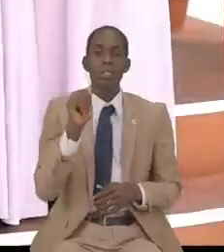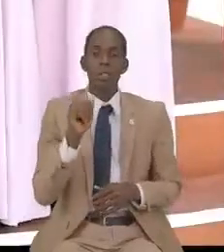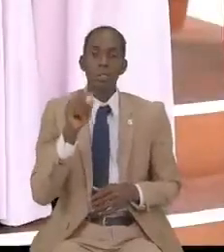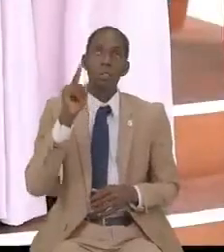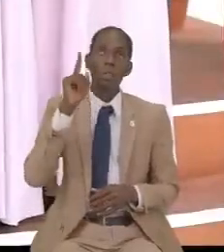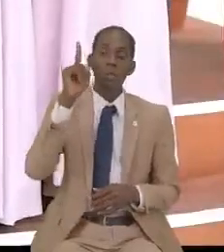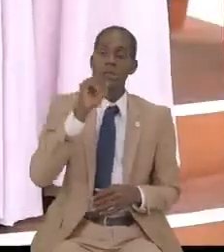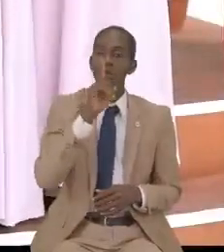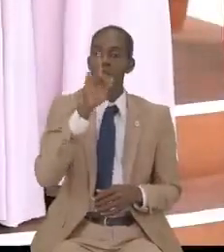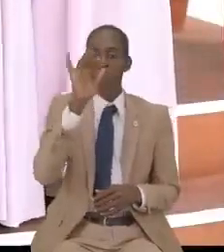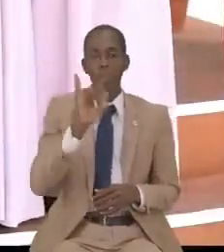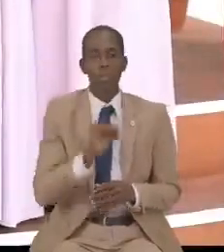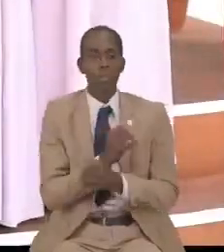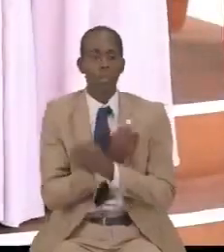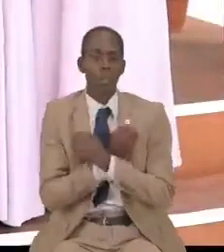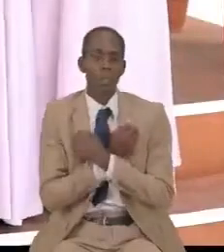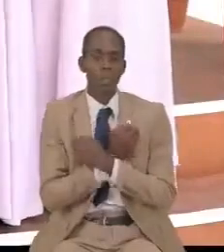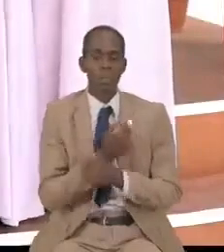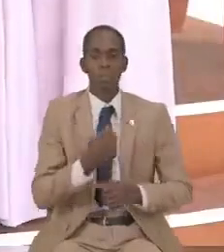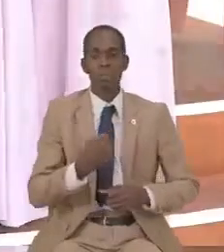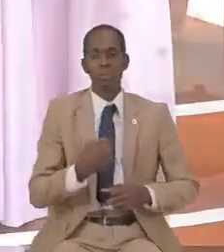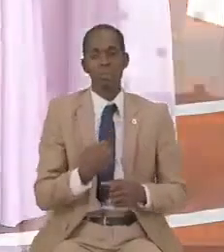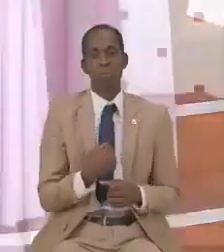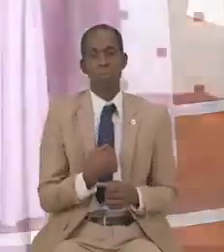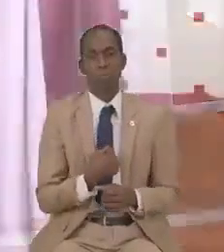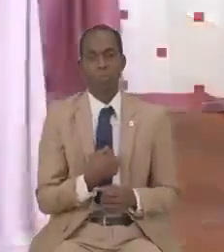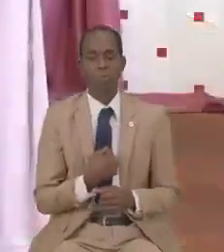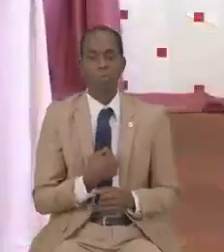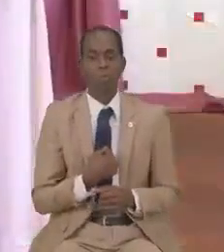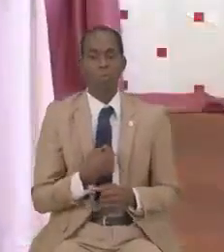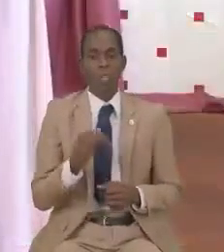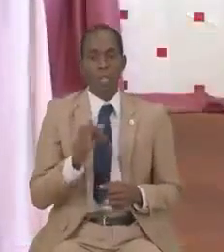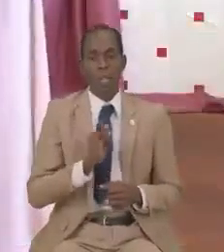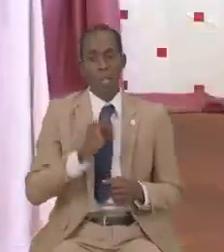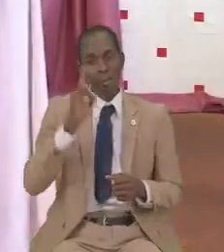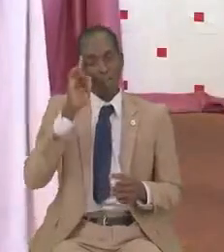I believe you really love me. You really love me.